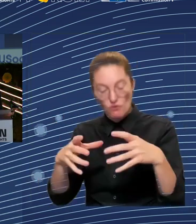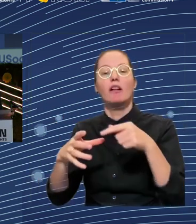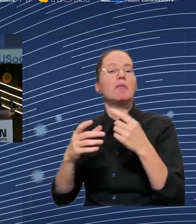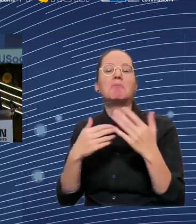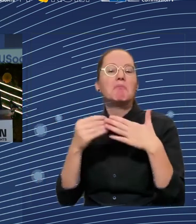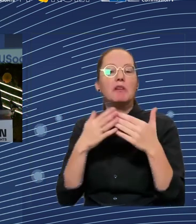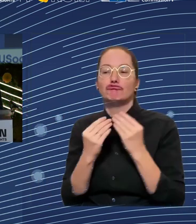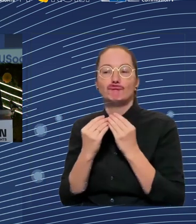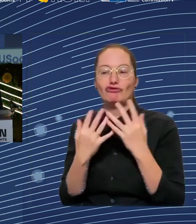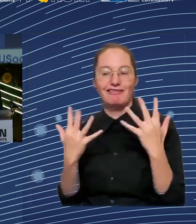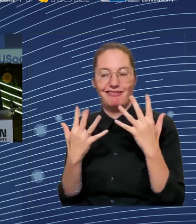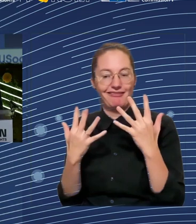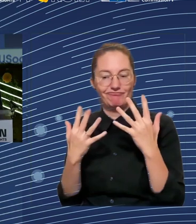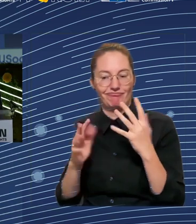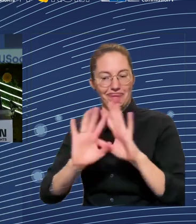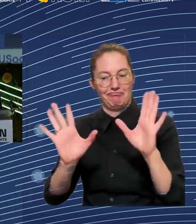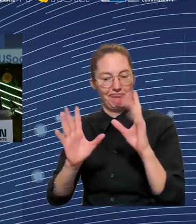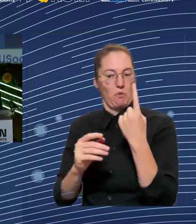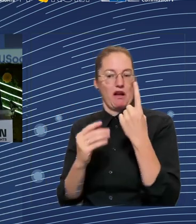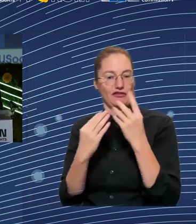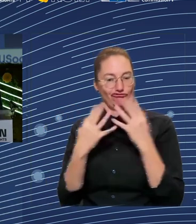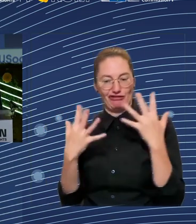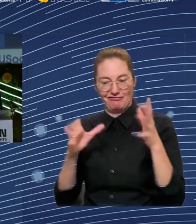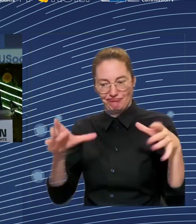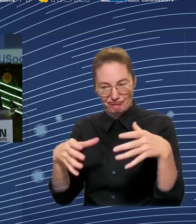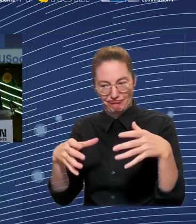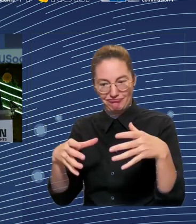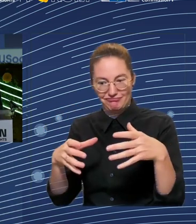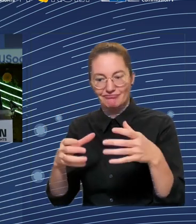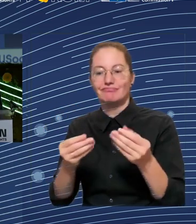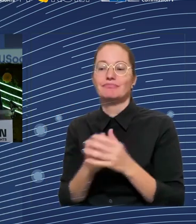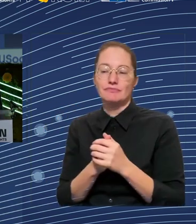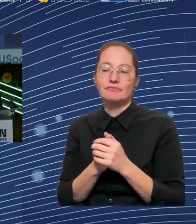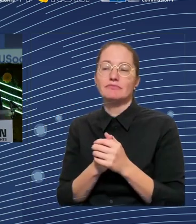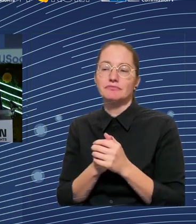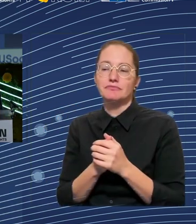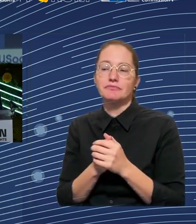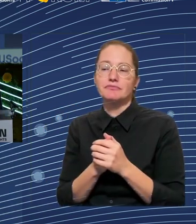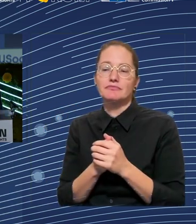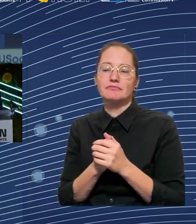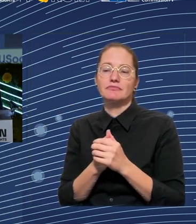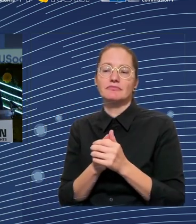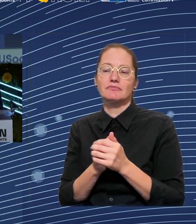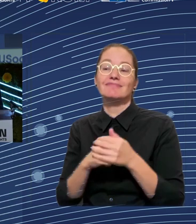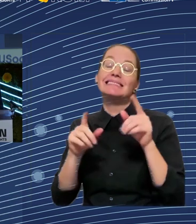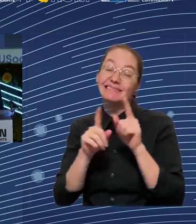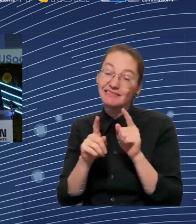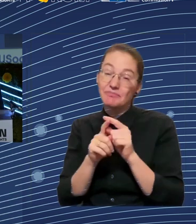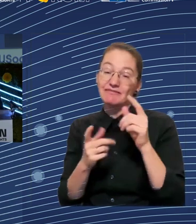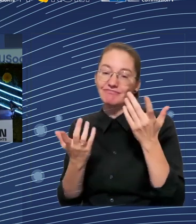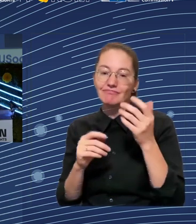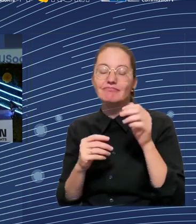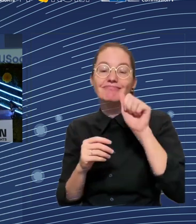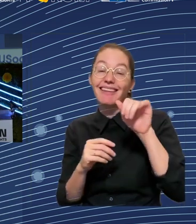in life. Already from early childhood, they are apparent that children get exposed to them and they get influenced by them in their career